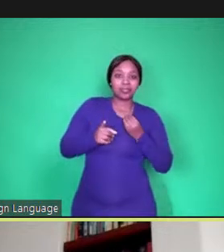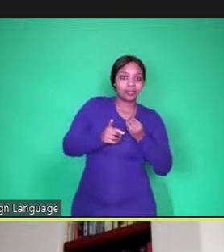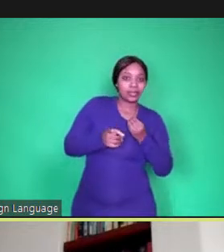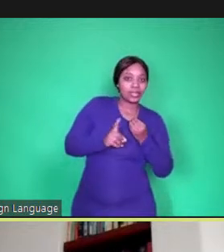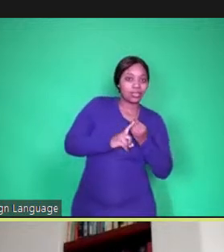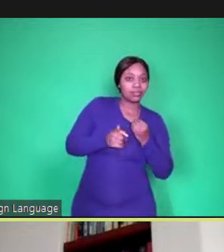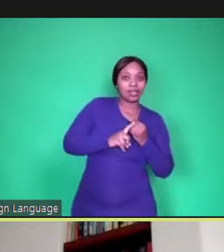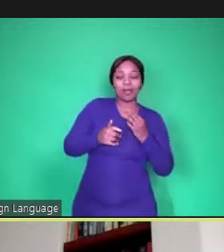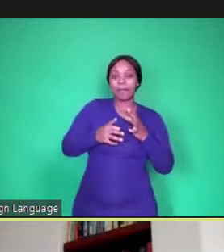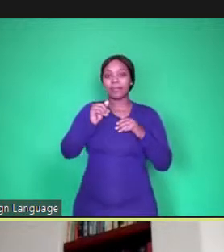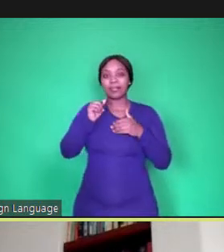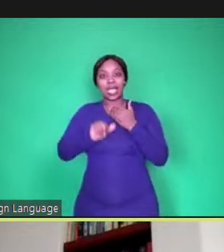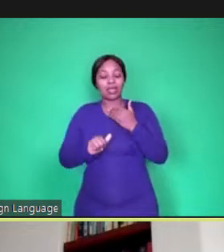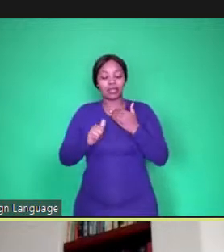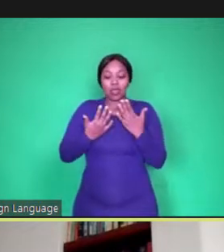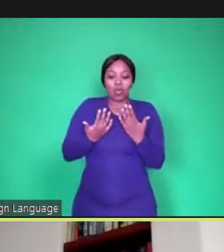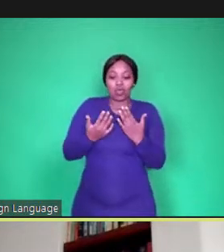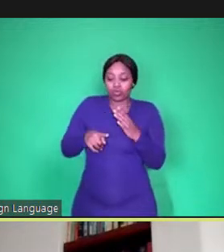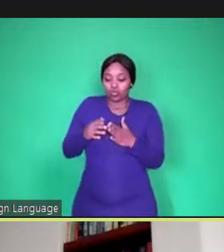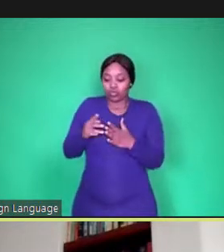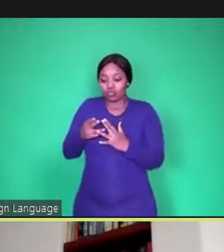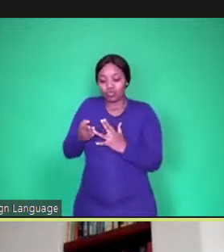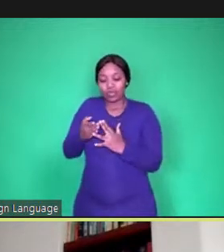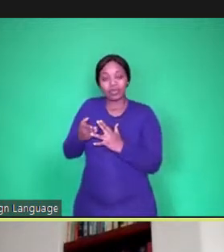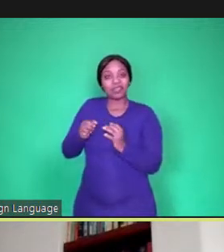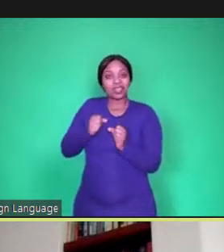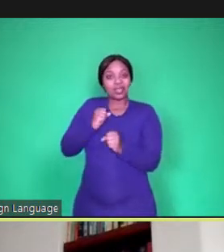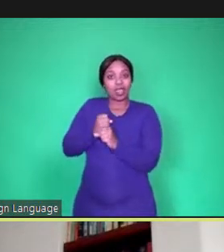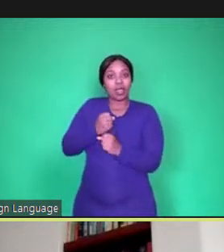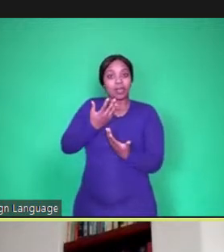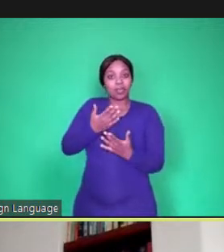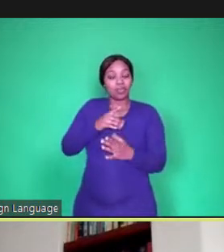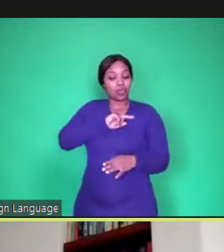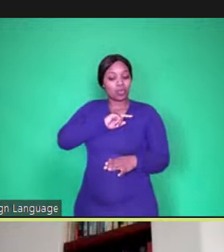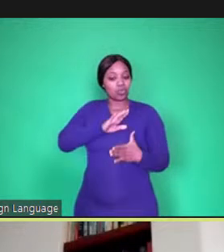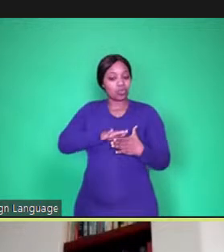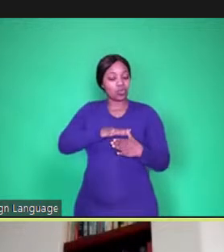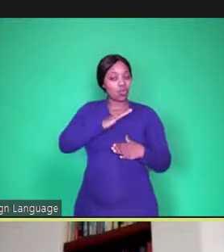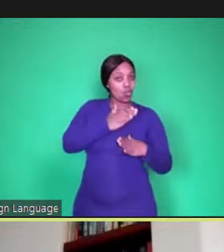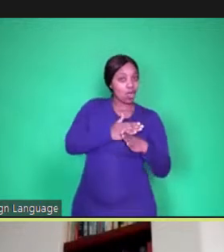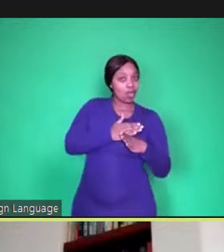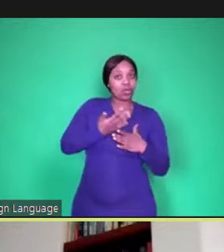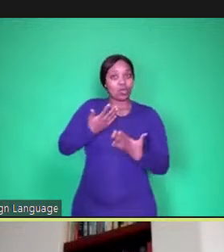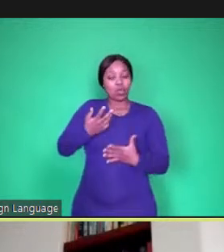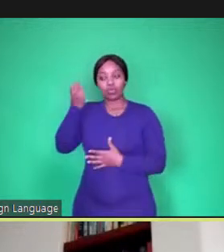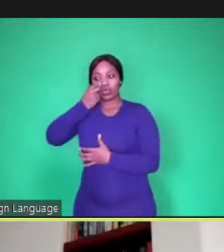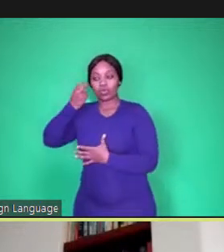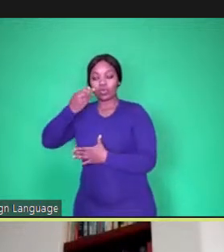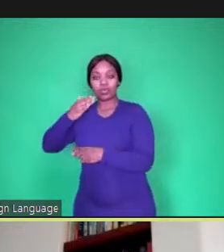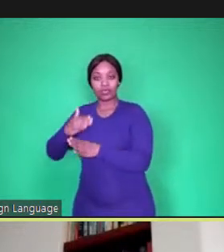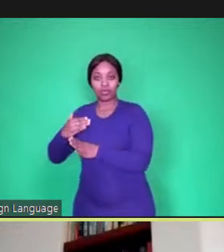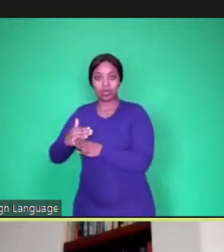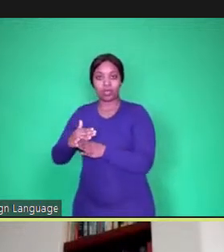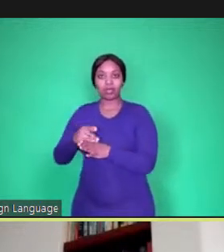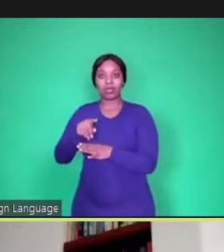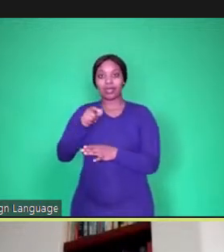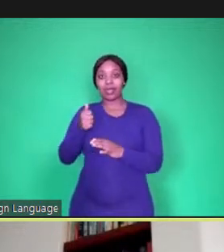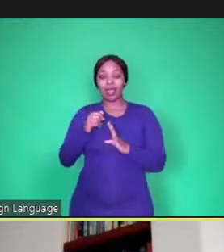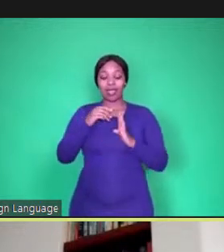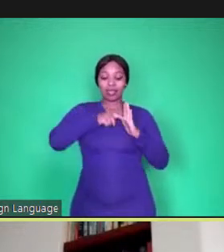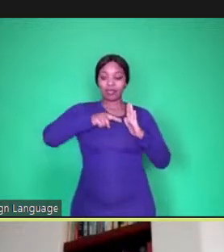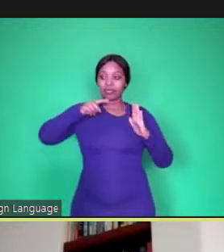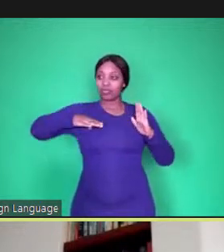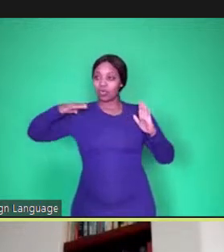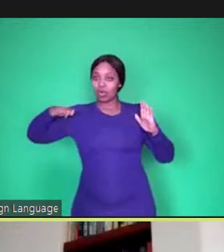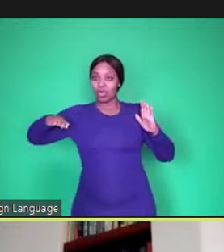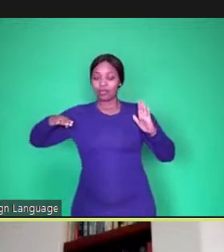are working or because they are looking for work. So figure 1 describes the share of households that